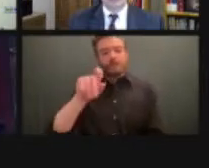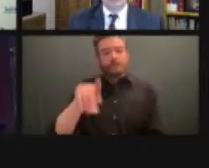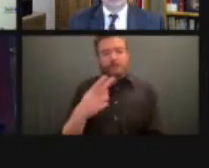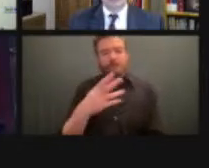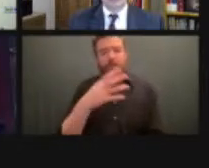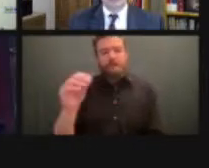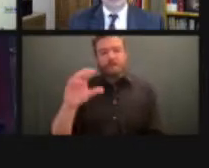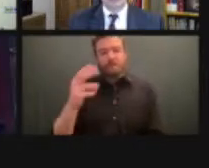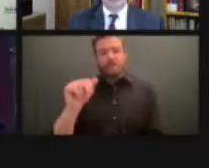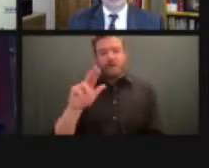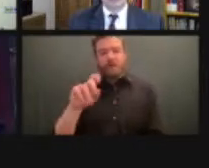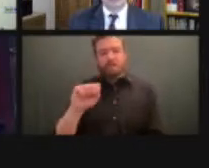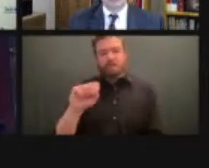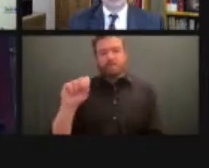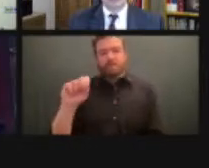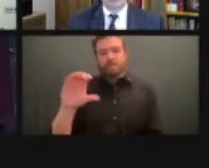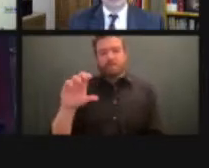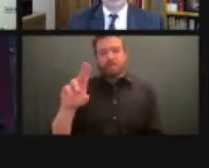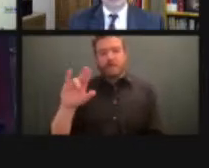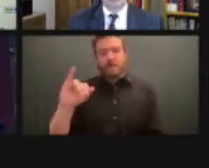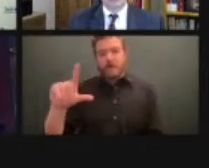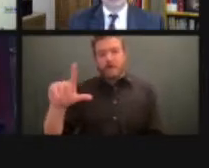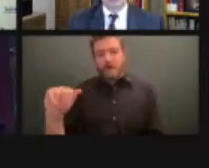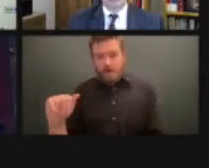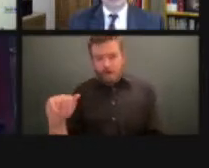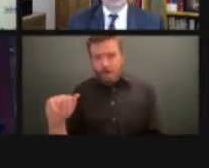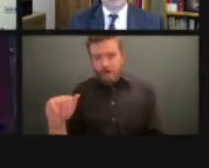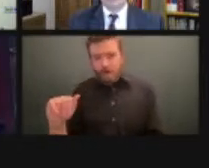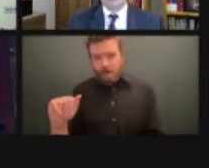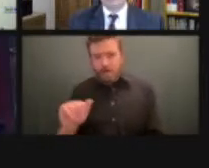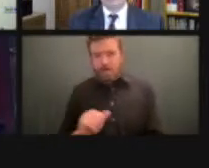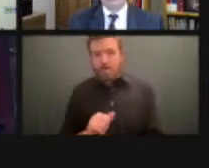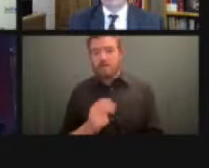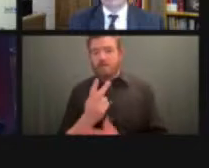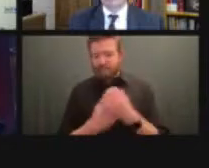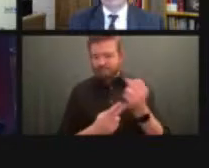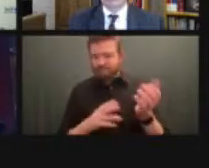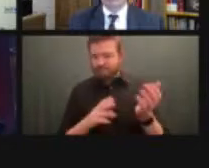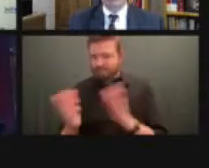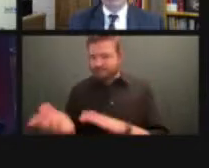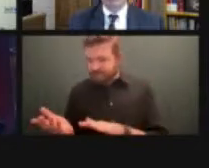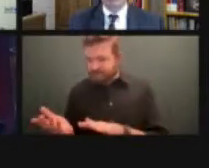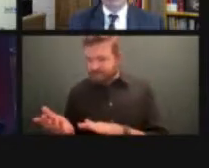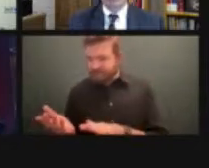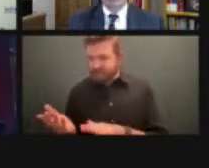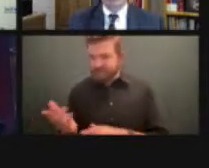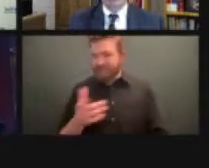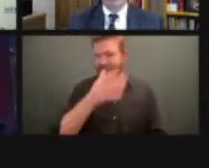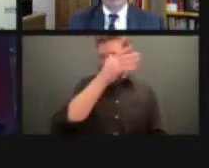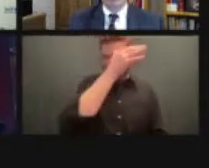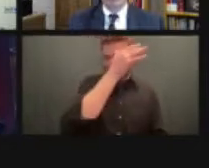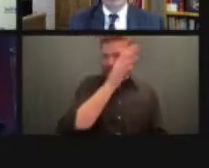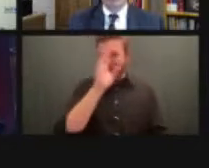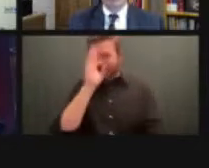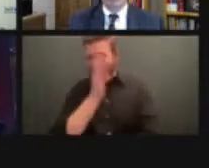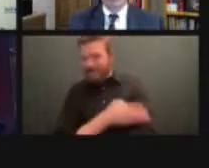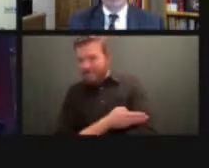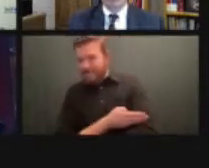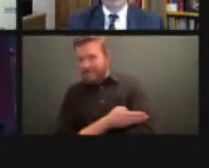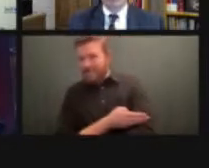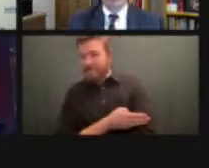in the pandemic's early days. They were father and son. Joseph on the right, Charles on the left. They